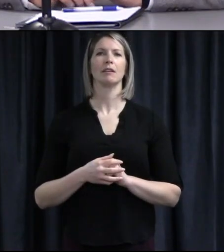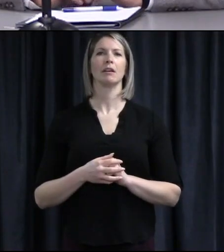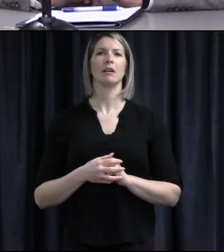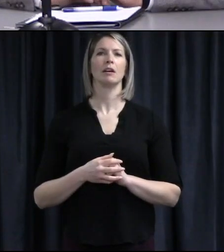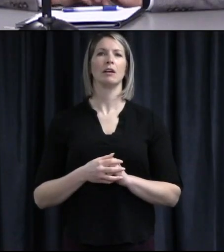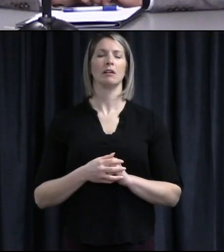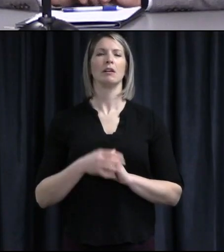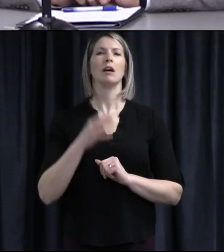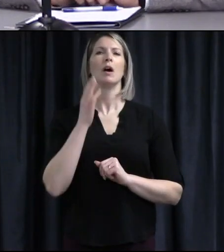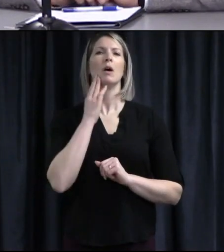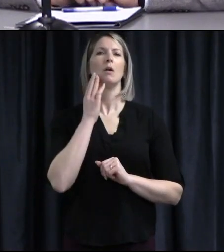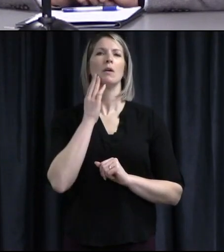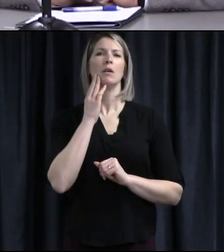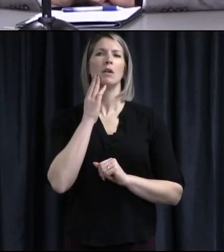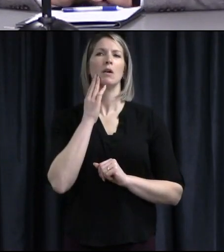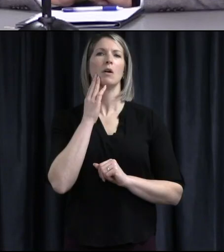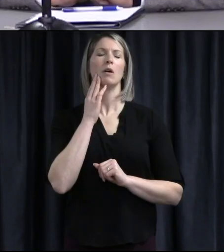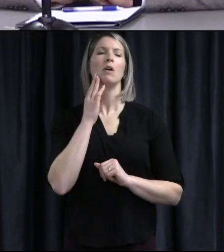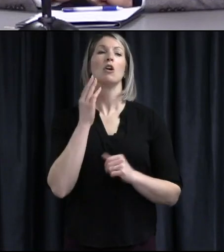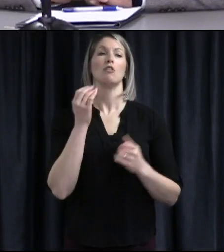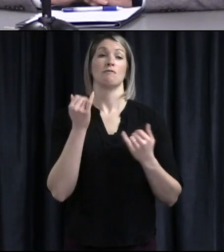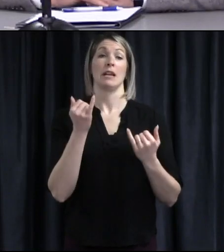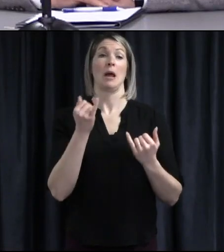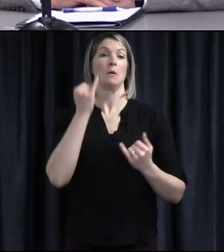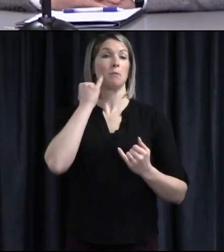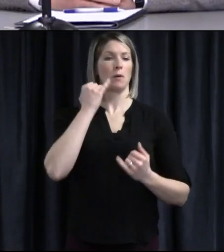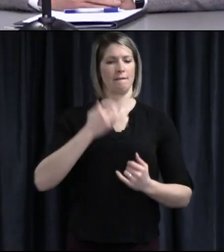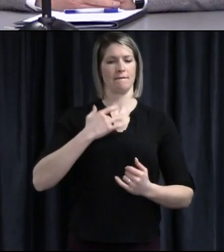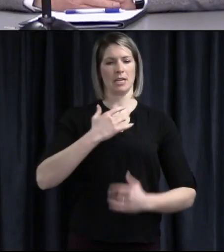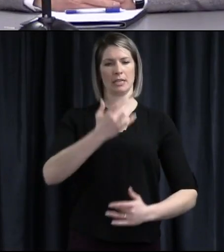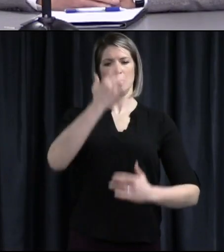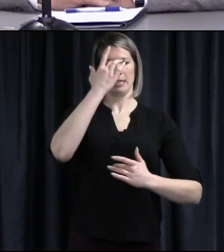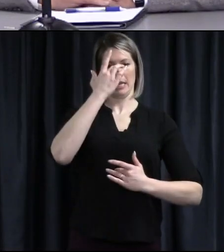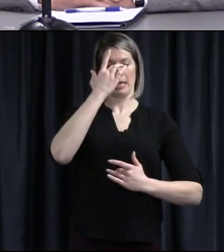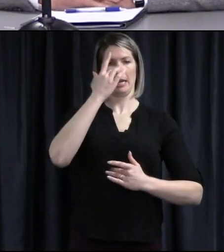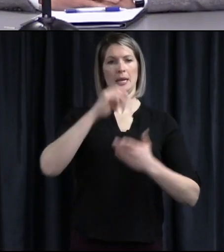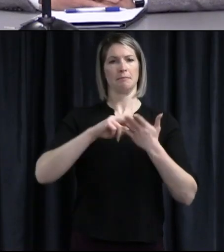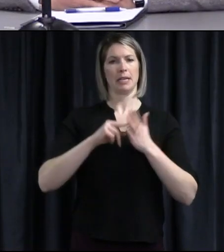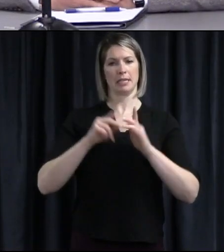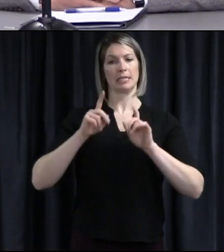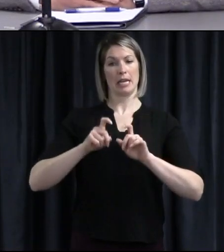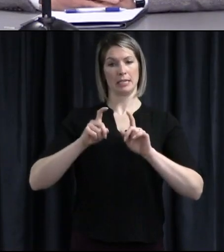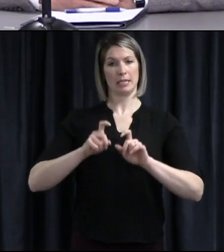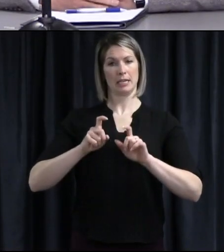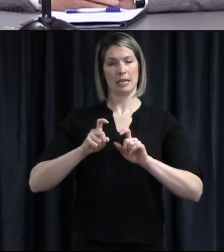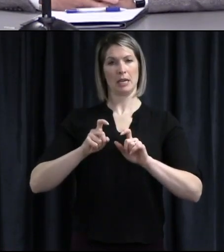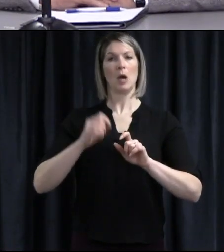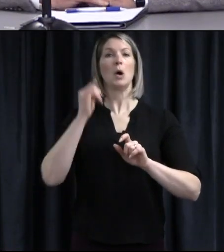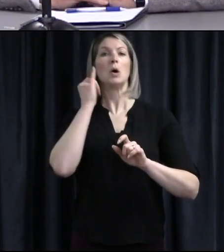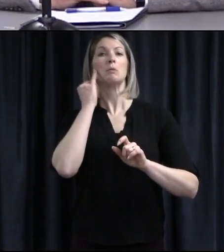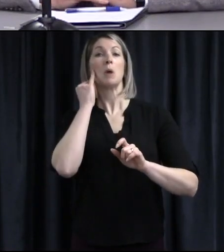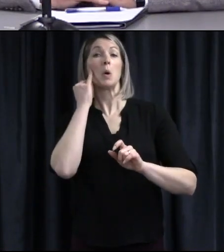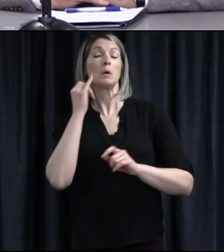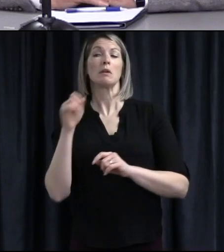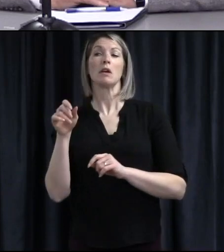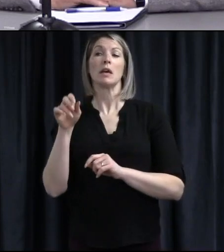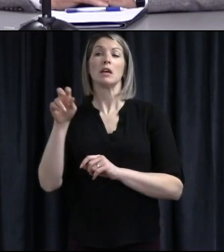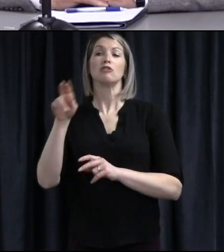only doing testing for people who have symptoms. Are there any plans to increase testing, for example, to everyone who has traveled?